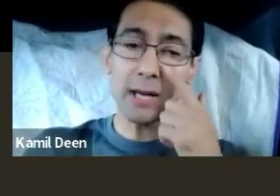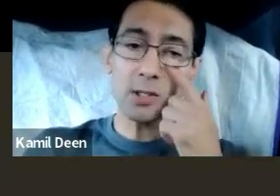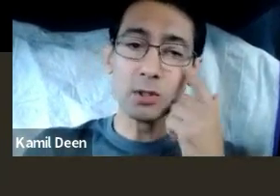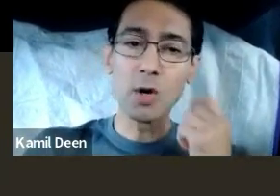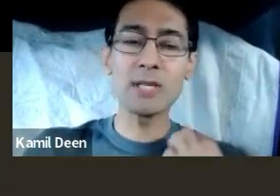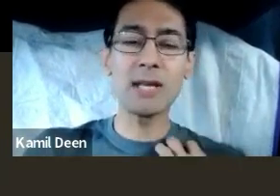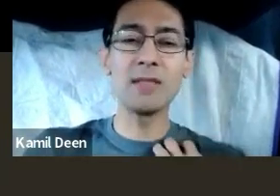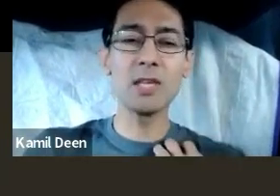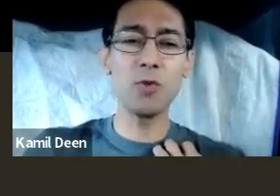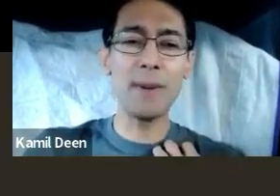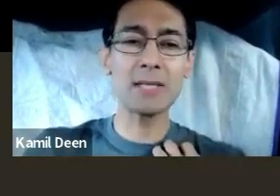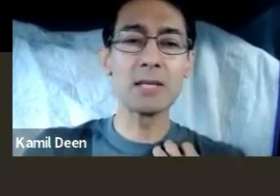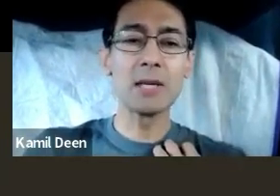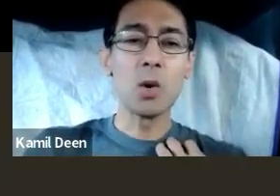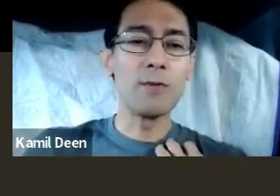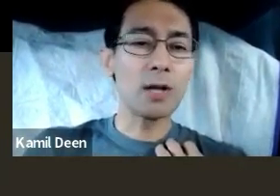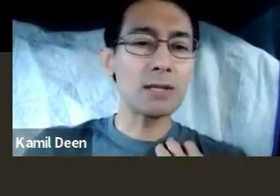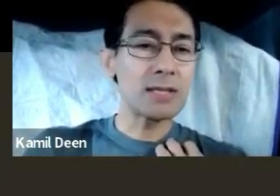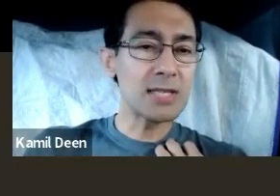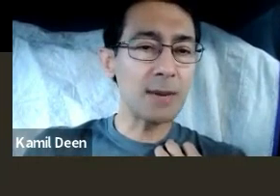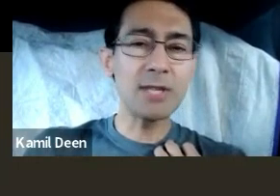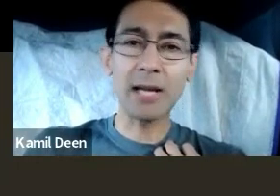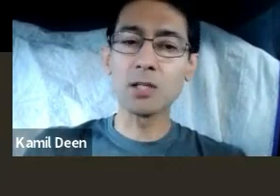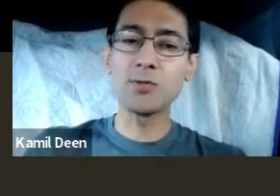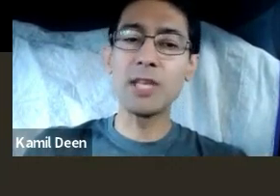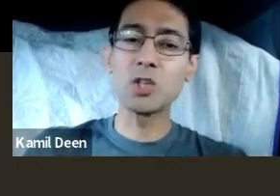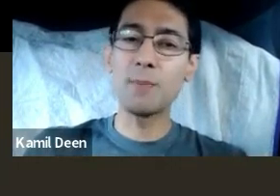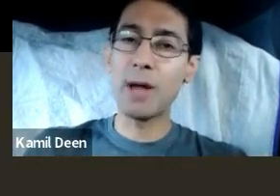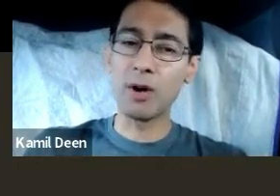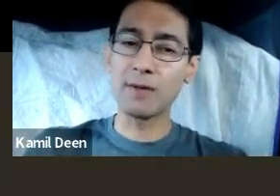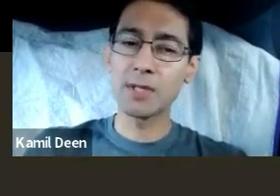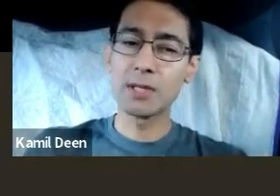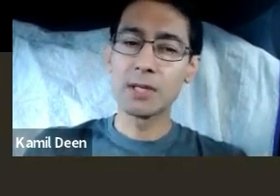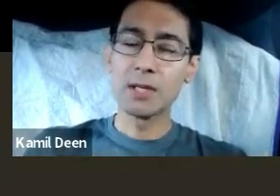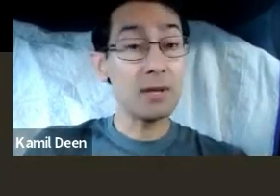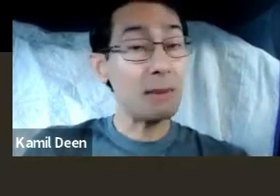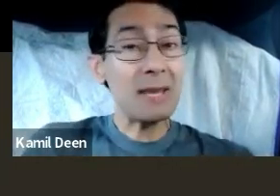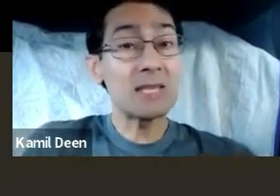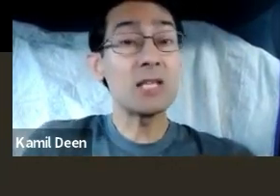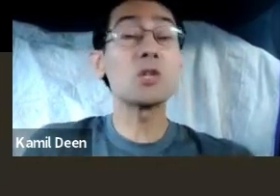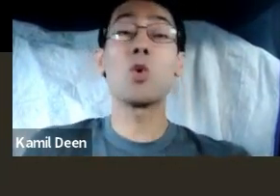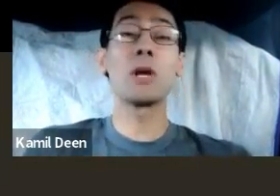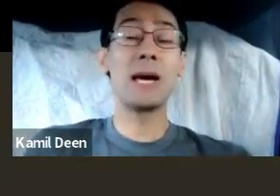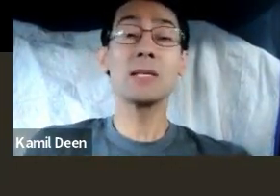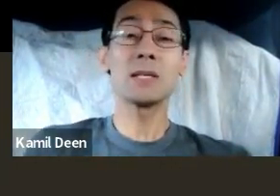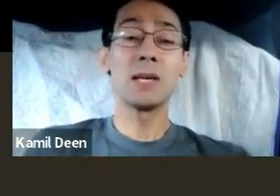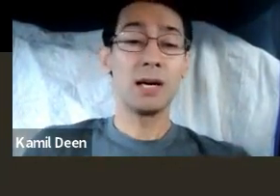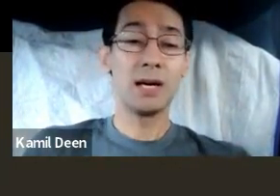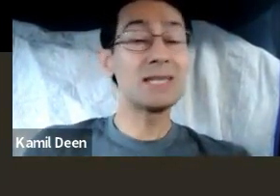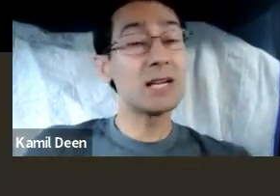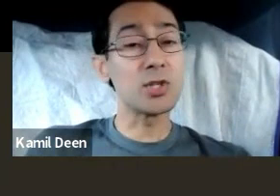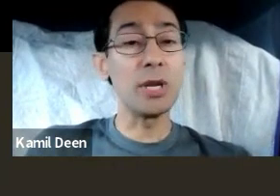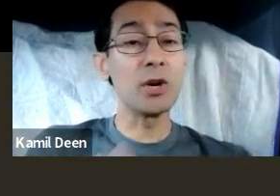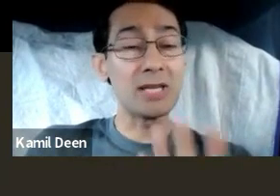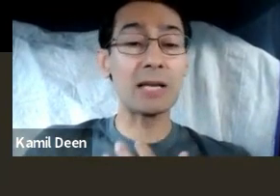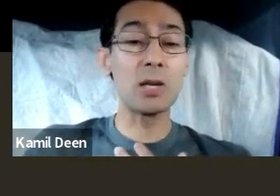the abstract. You'll notice that in this format, we've got subtitles for each of the paragraphs. That makes it easier to organize.